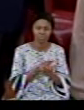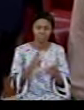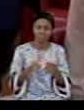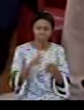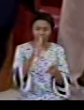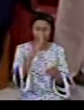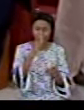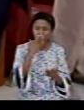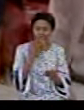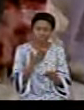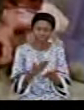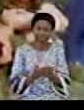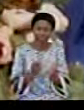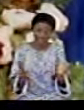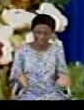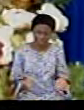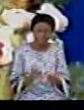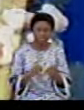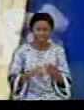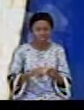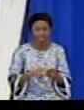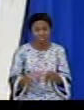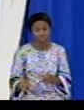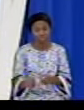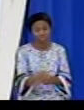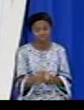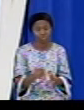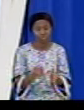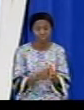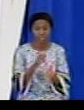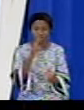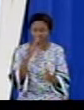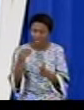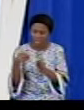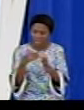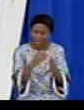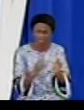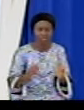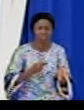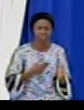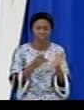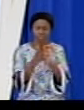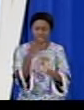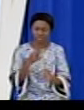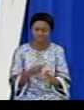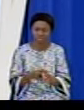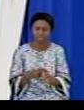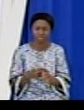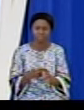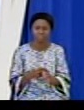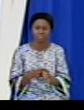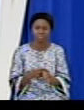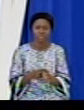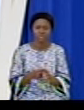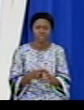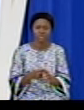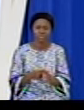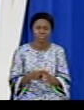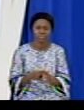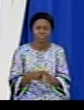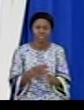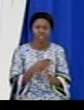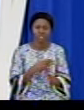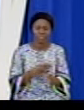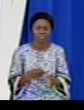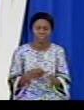us. And as that is done, Lord, we pray those also we are following up who see us